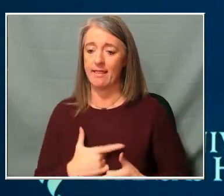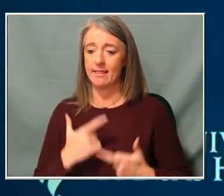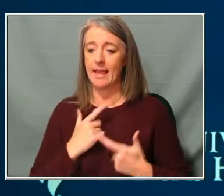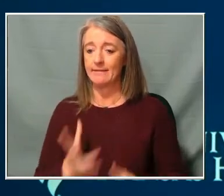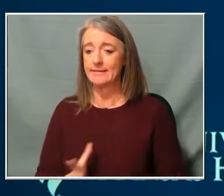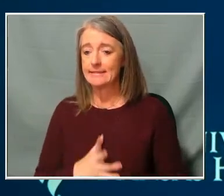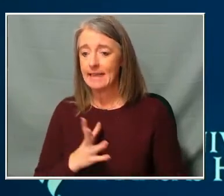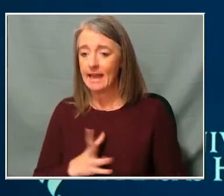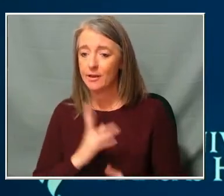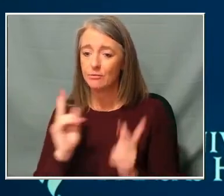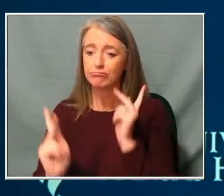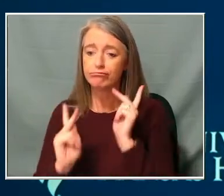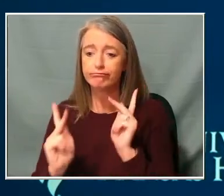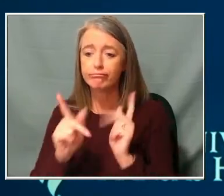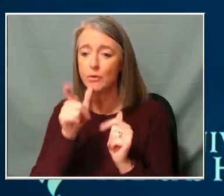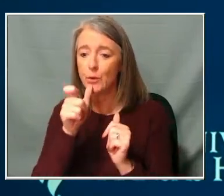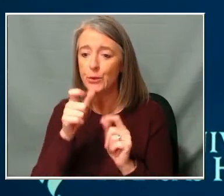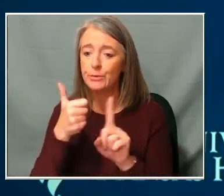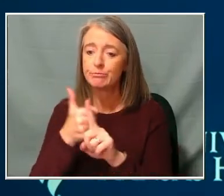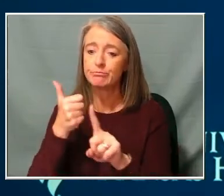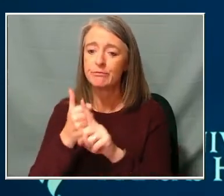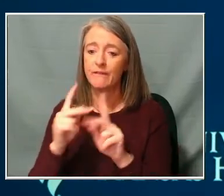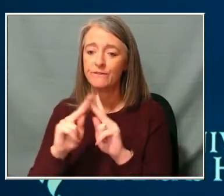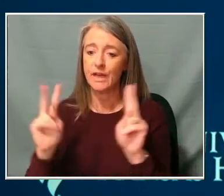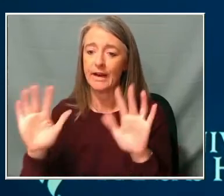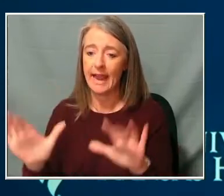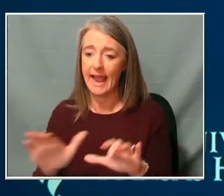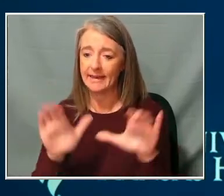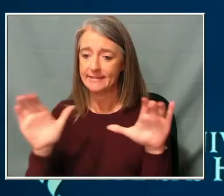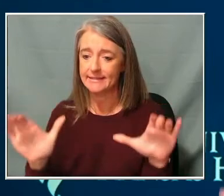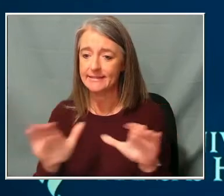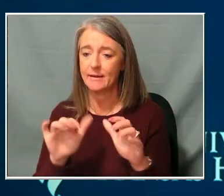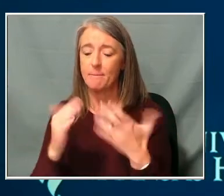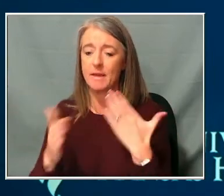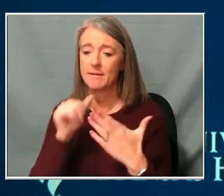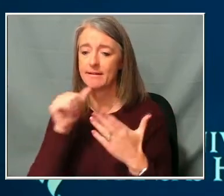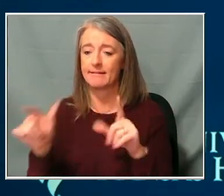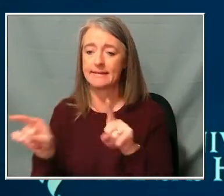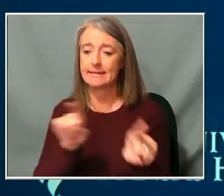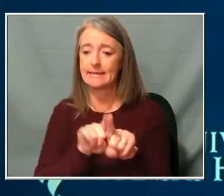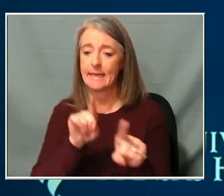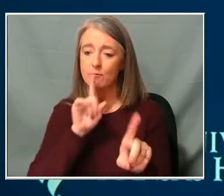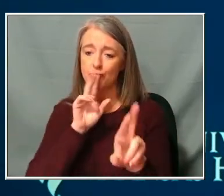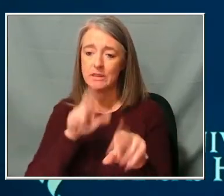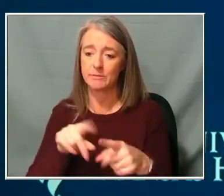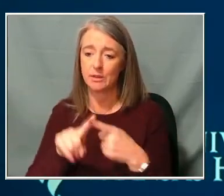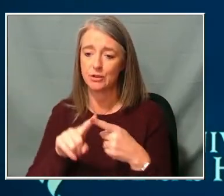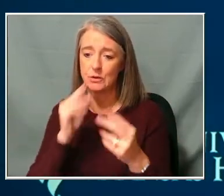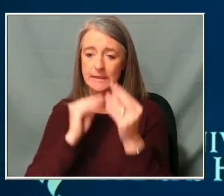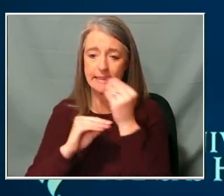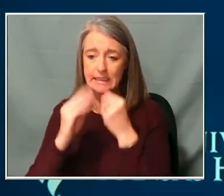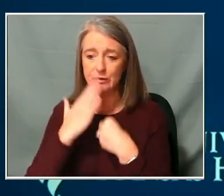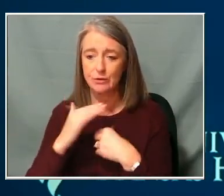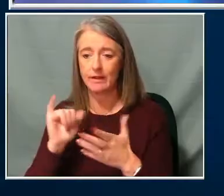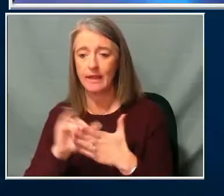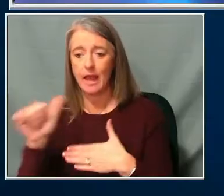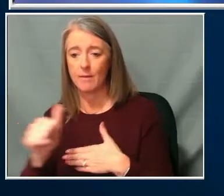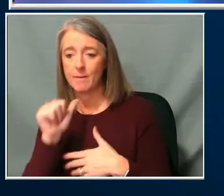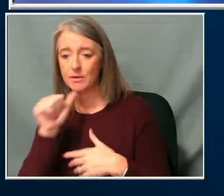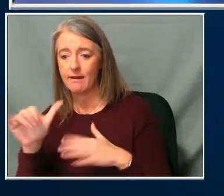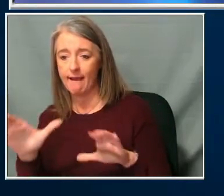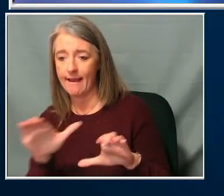who are very active, for instance, may not have the same response to consuming sugar that somebody that isn't. But